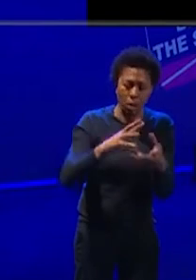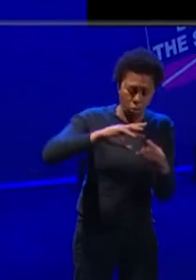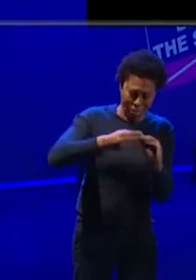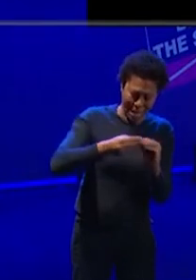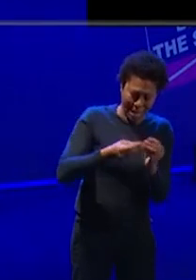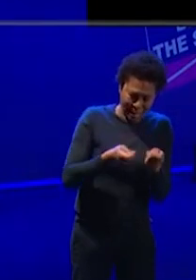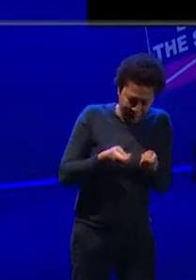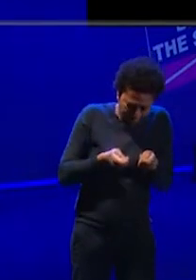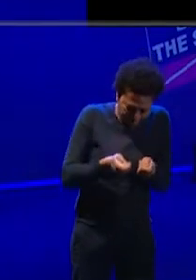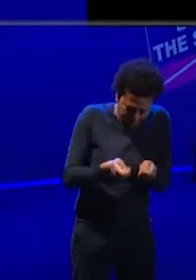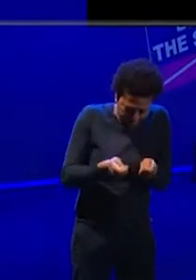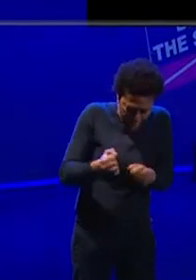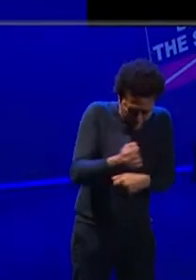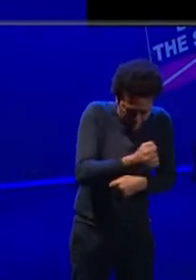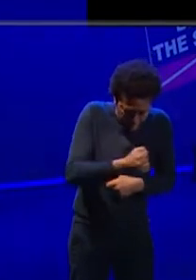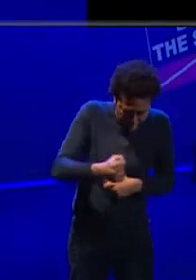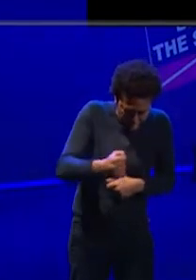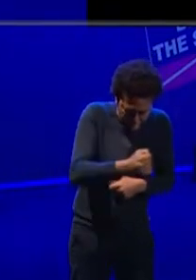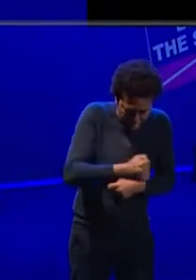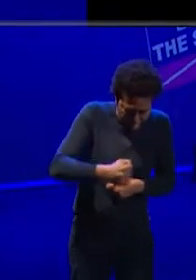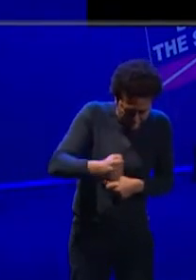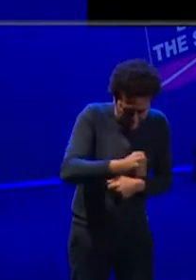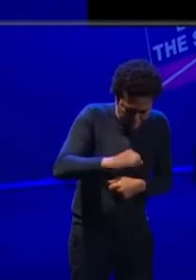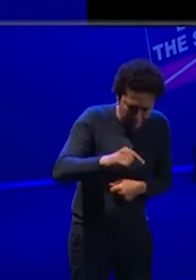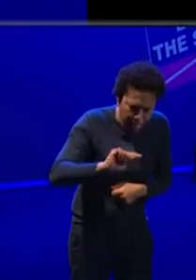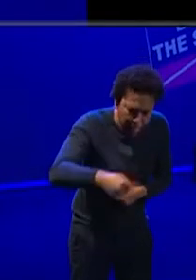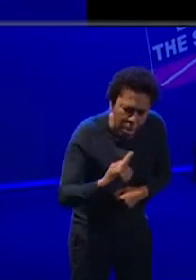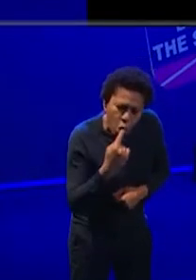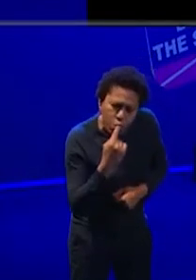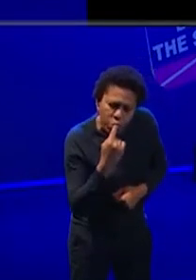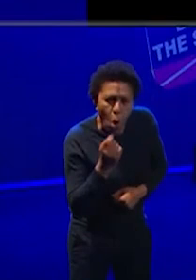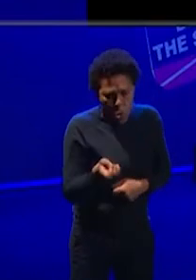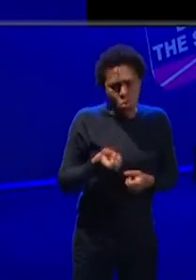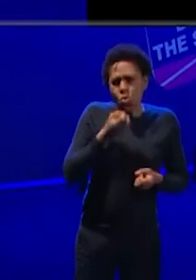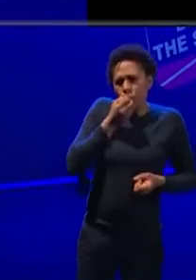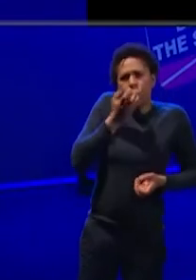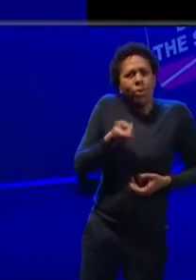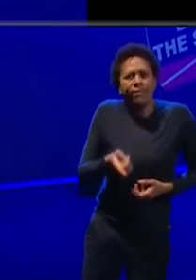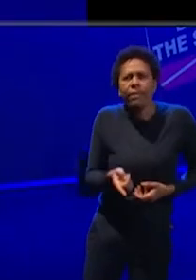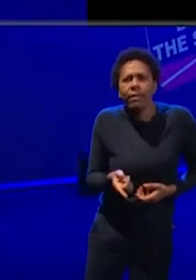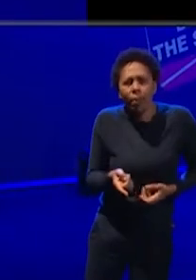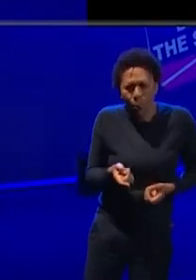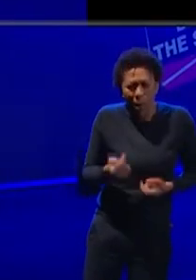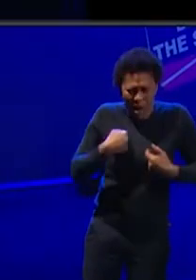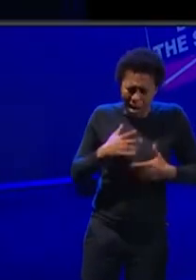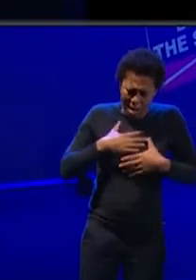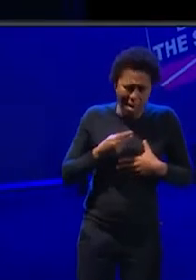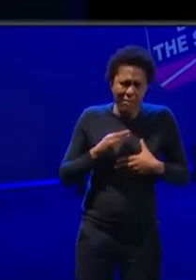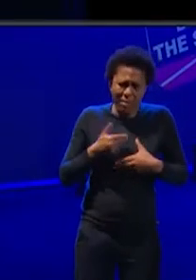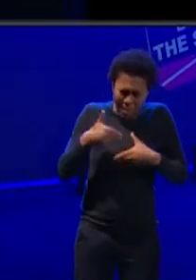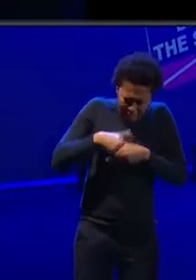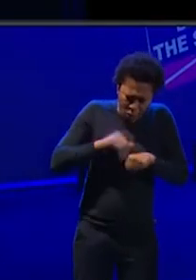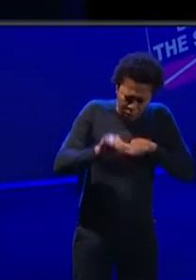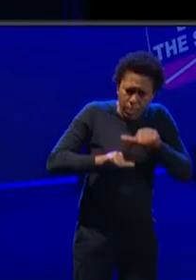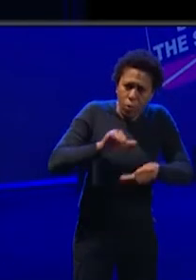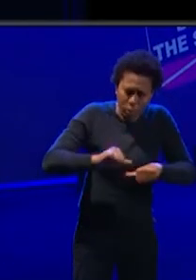backgrounds, coming together to make one thing work. And I just love being part of the process and giving to